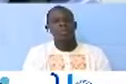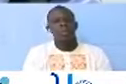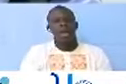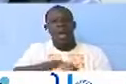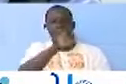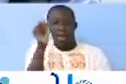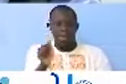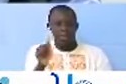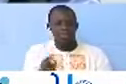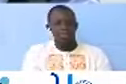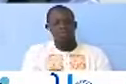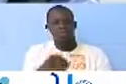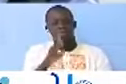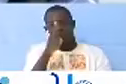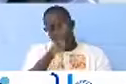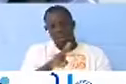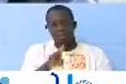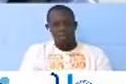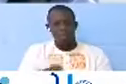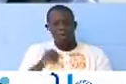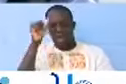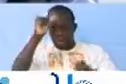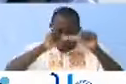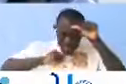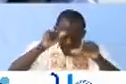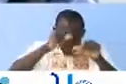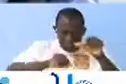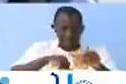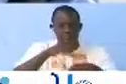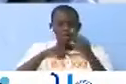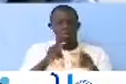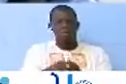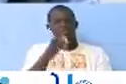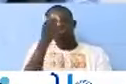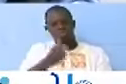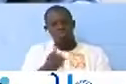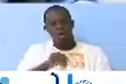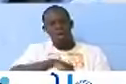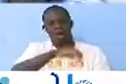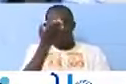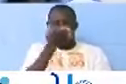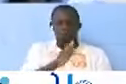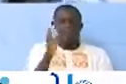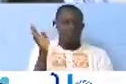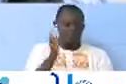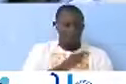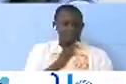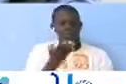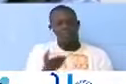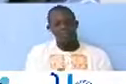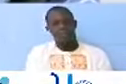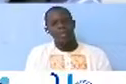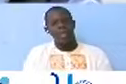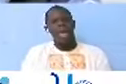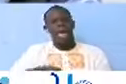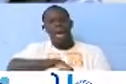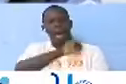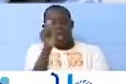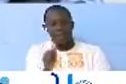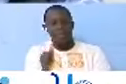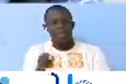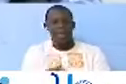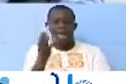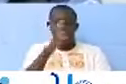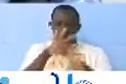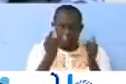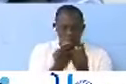And to try to separate false from truth. Mansata kamanza briefala. And also